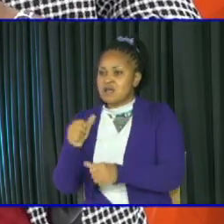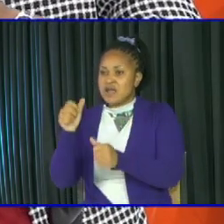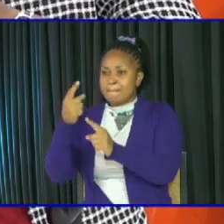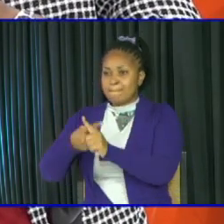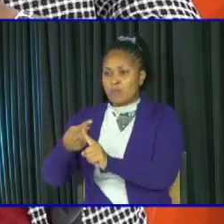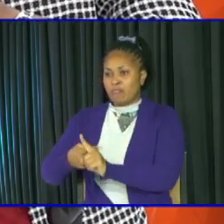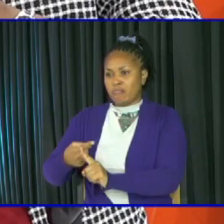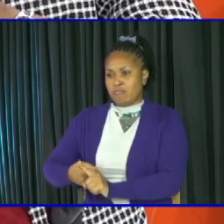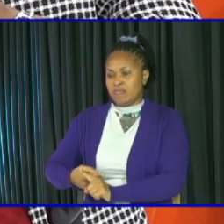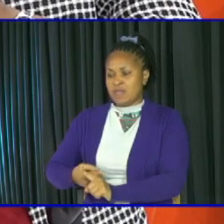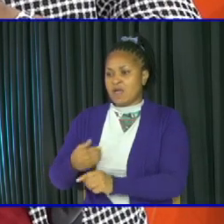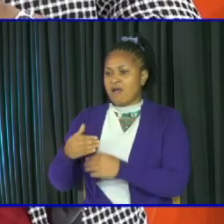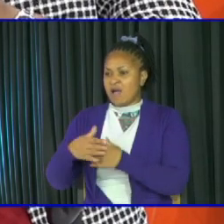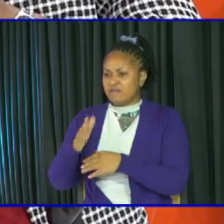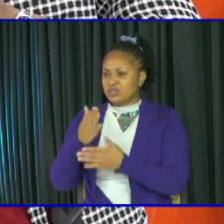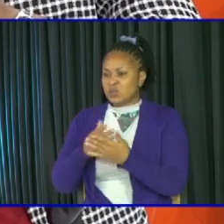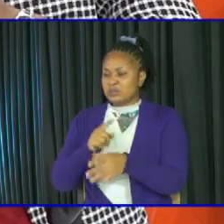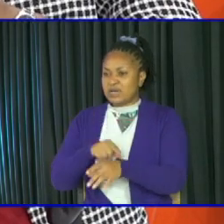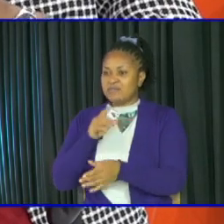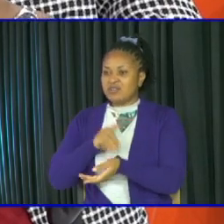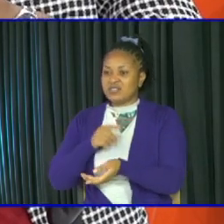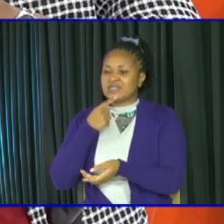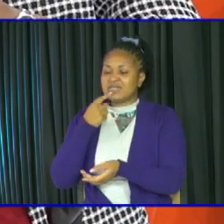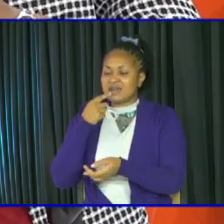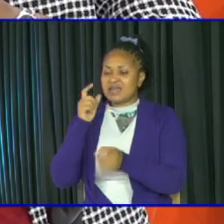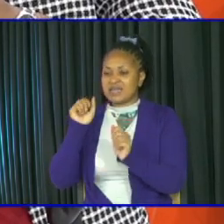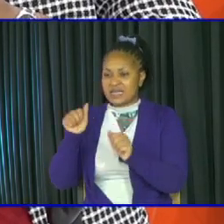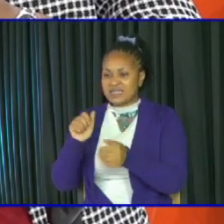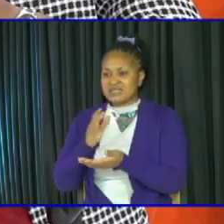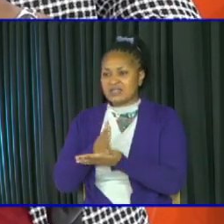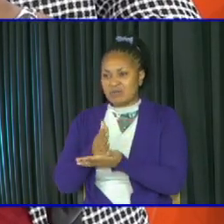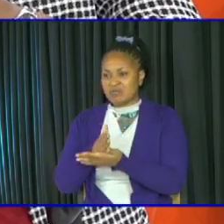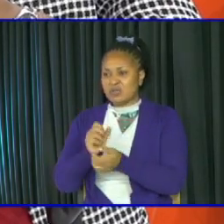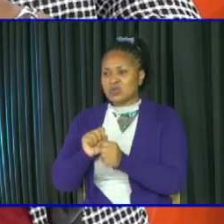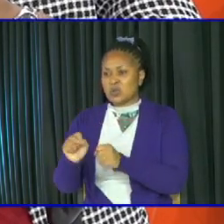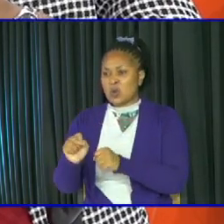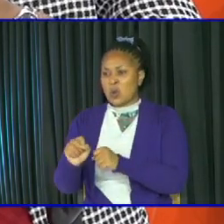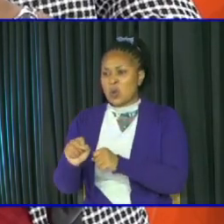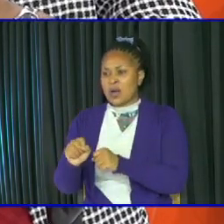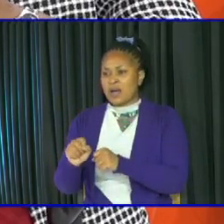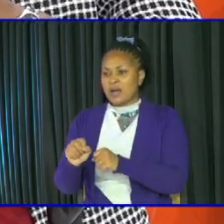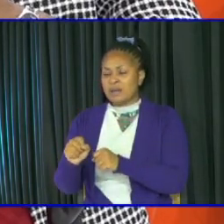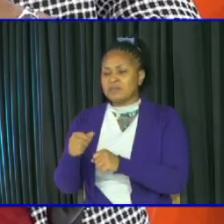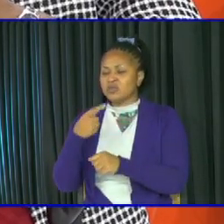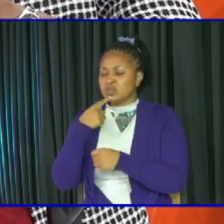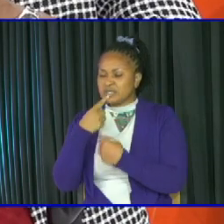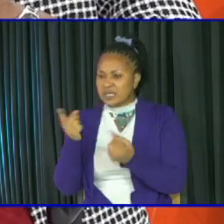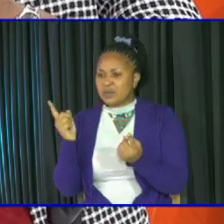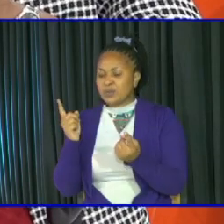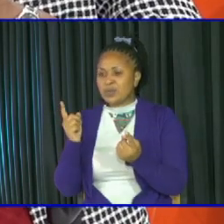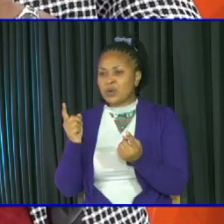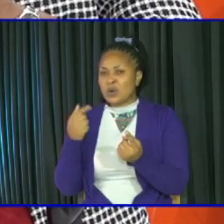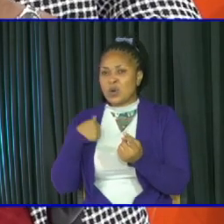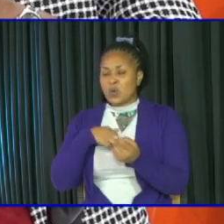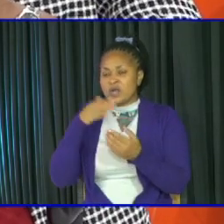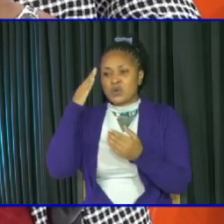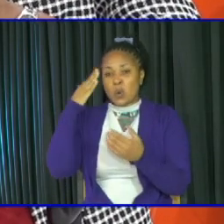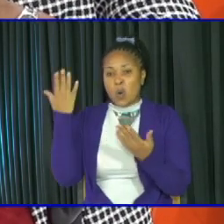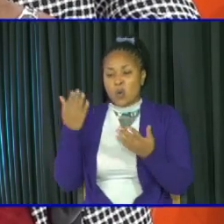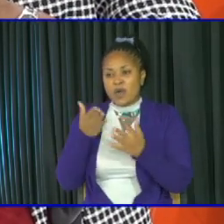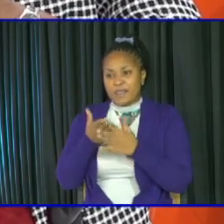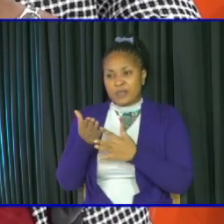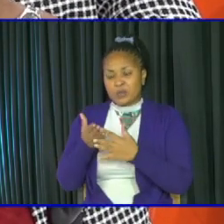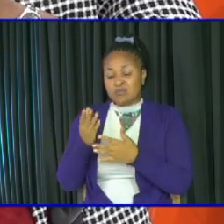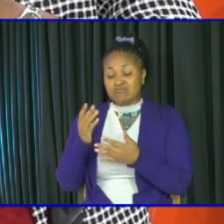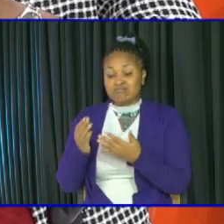after a certain time, the doctor said I didn't have to. And so I'm just saying to my brothers and sisters, we know what we are going through. Sometimes, even in